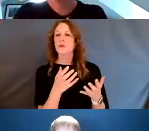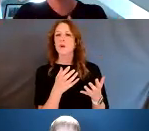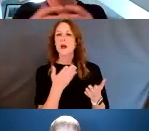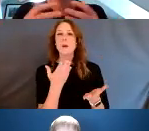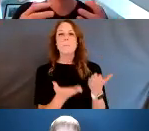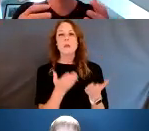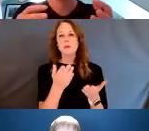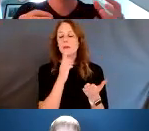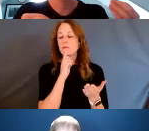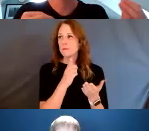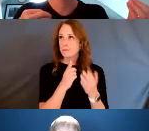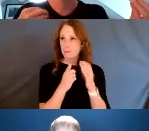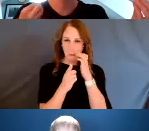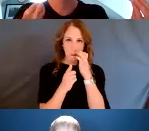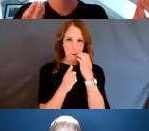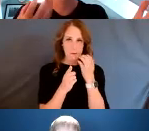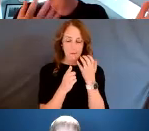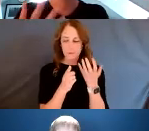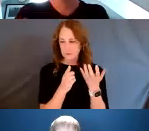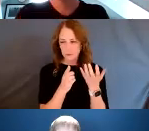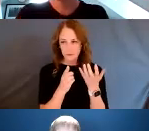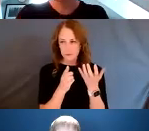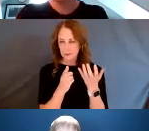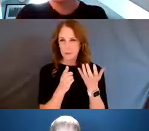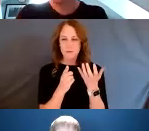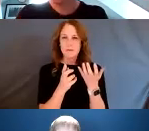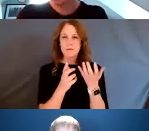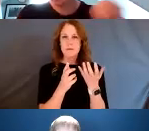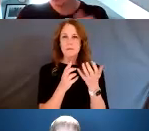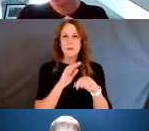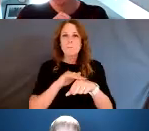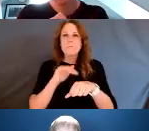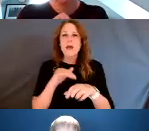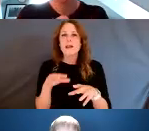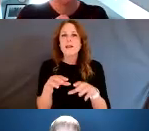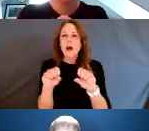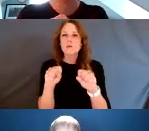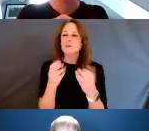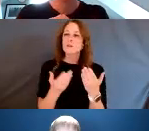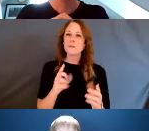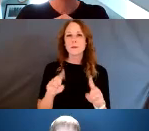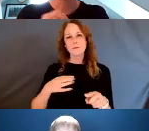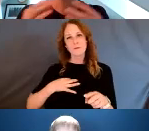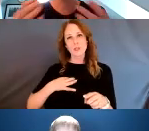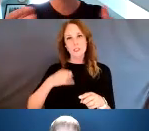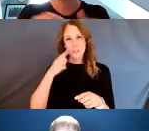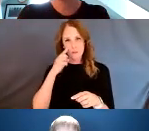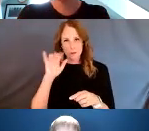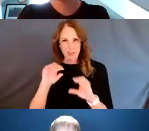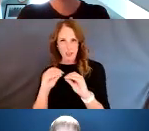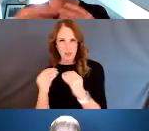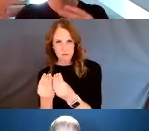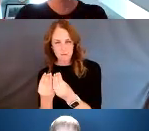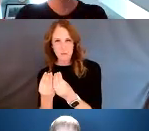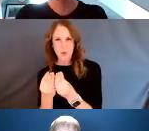really are into, pet adoption, so volunteering for something like that. Or for those that